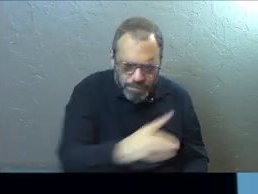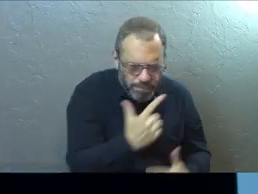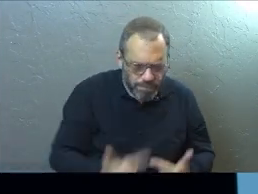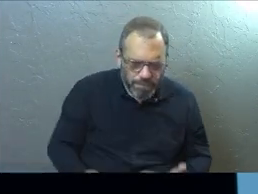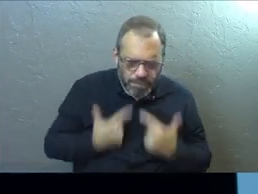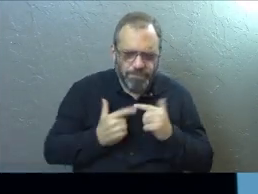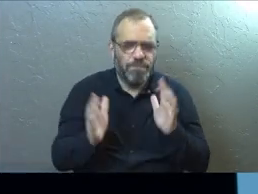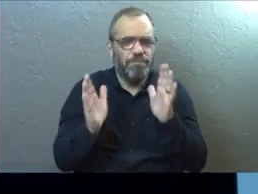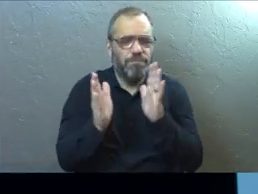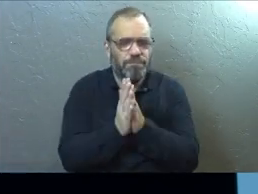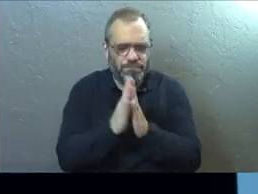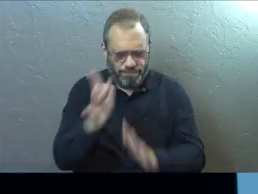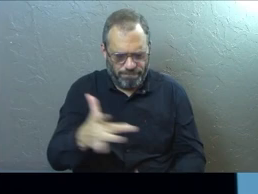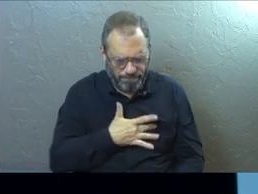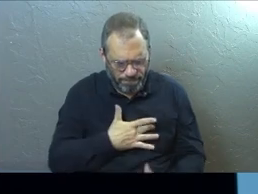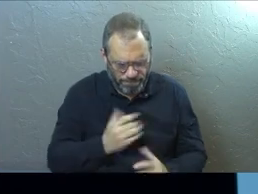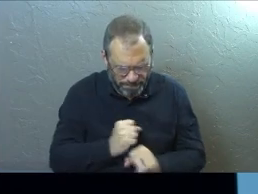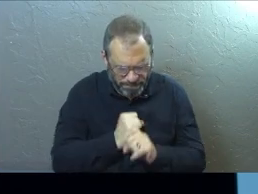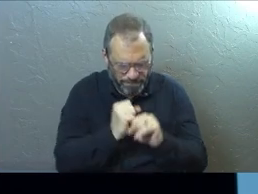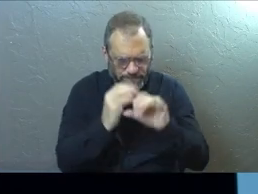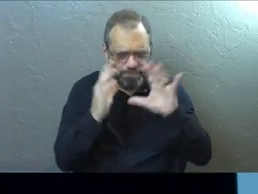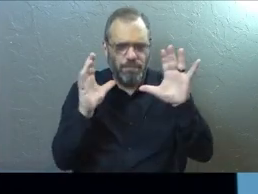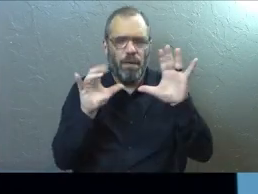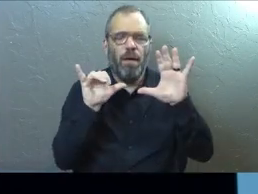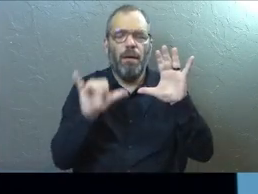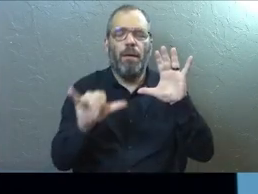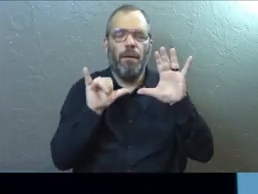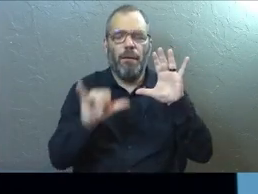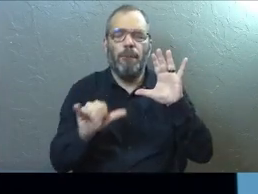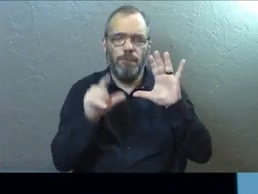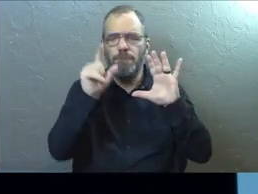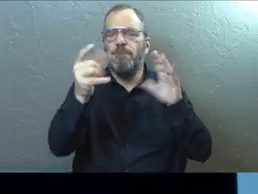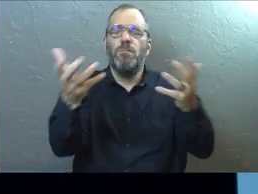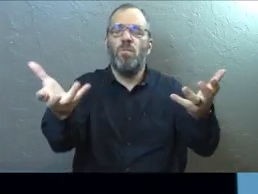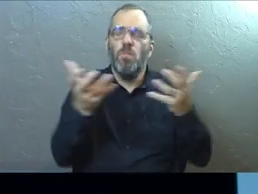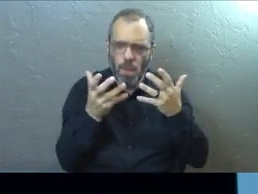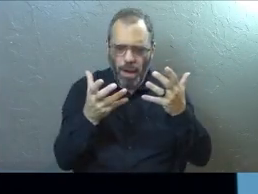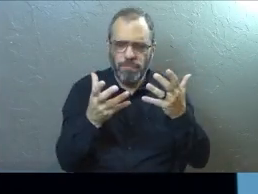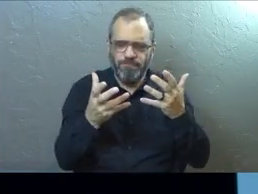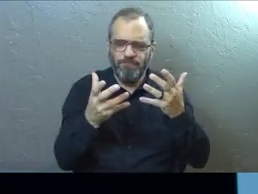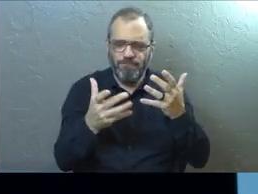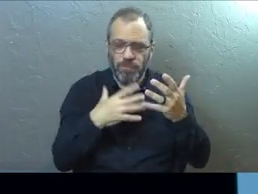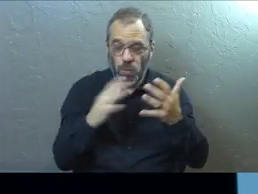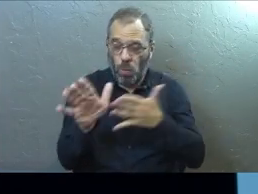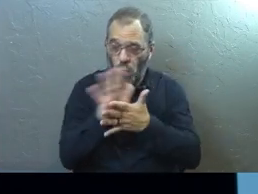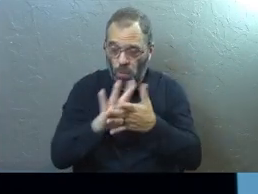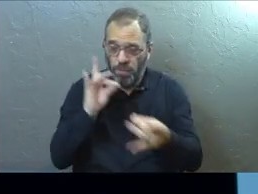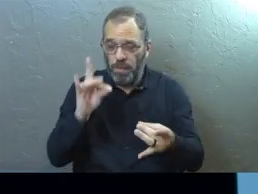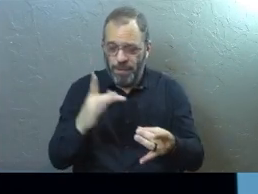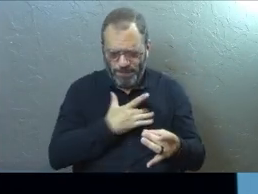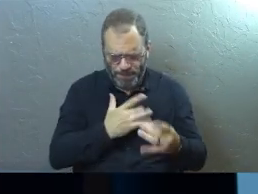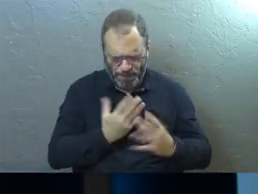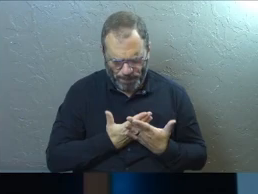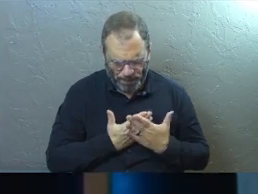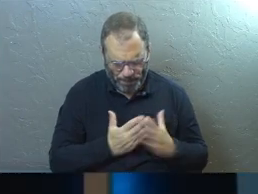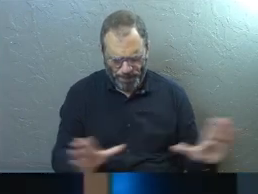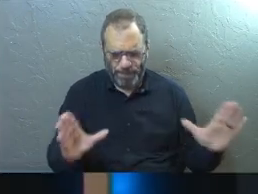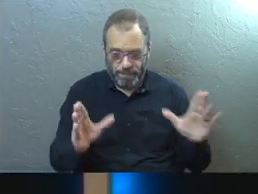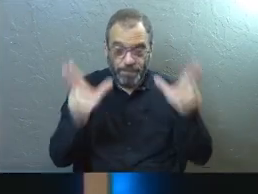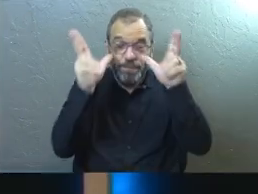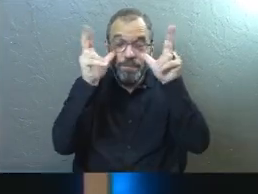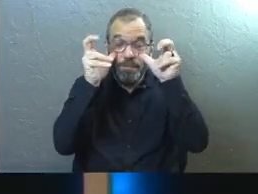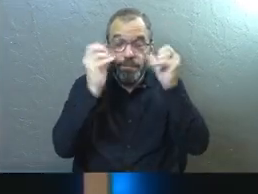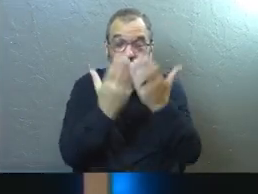trust that you're going to bring something to us this morning. There's something that you want for us. And so, Holy Spirit, would you open our hearts and our ears right